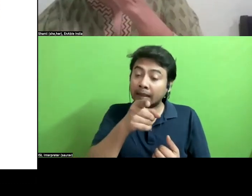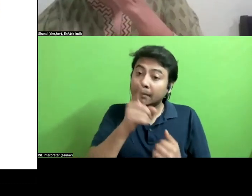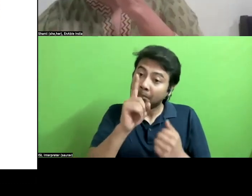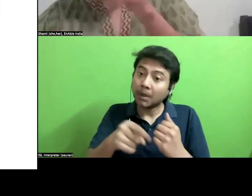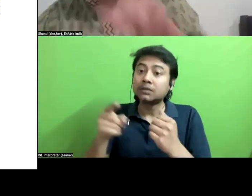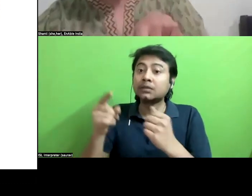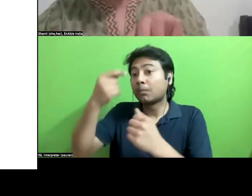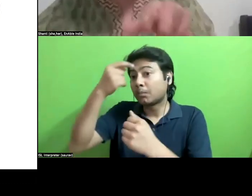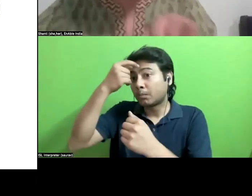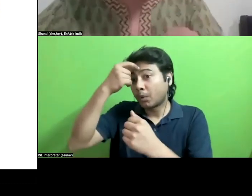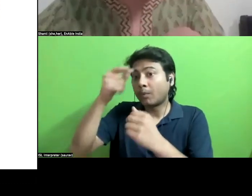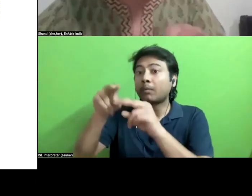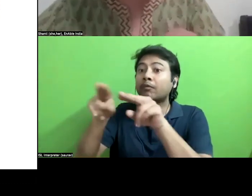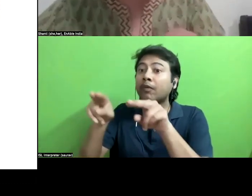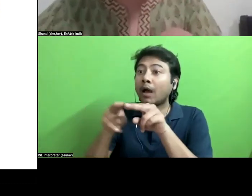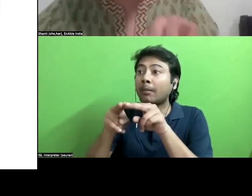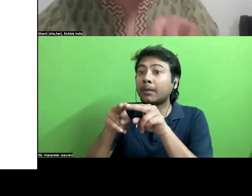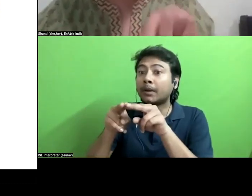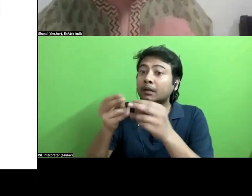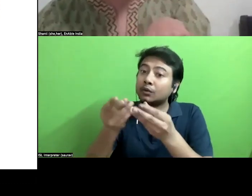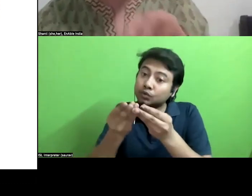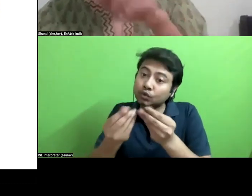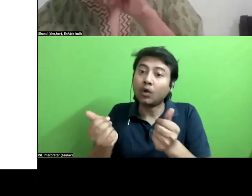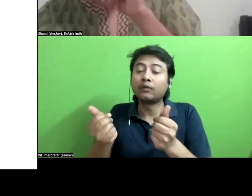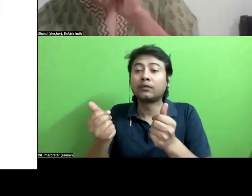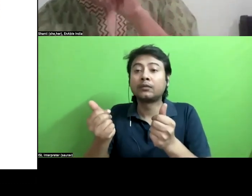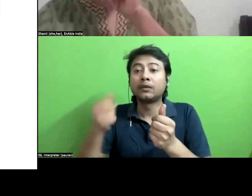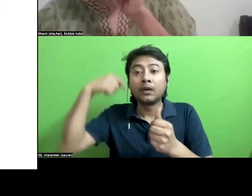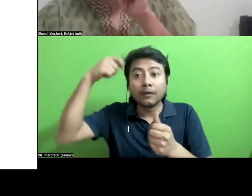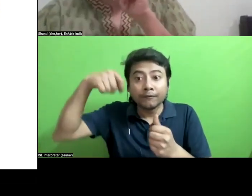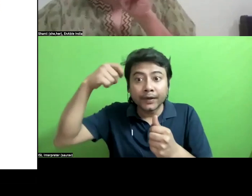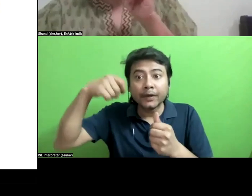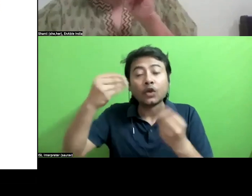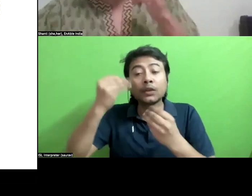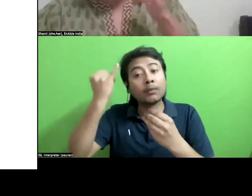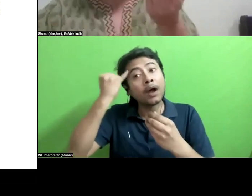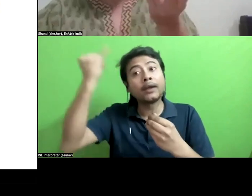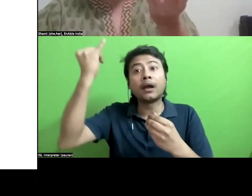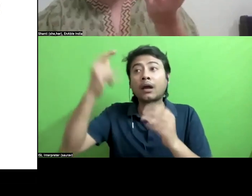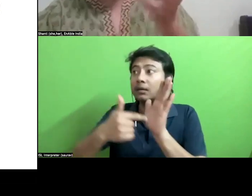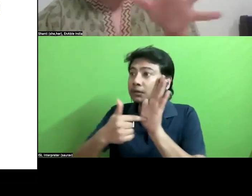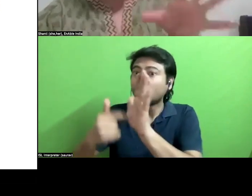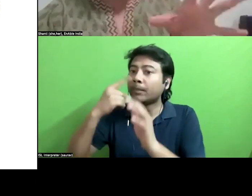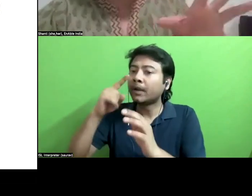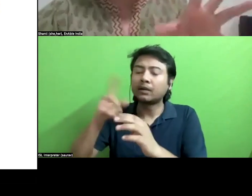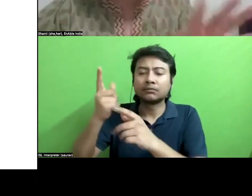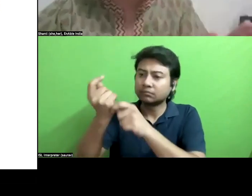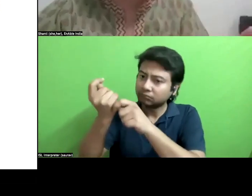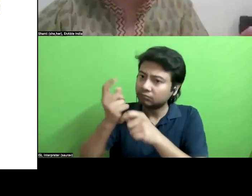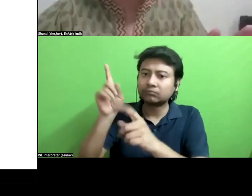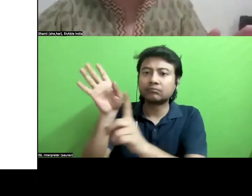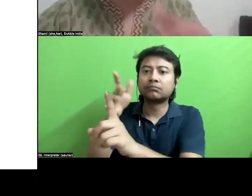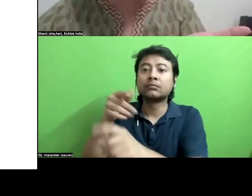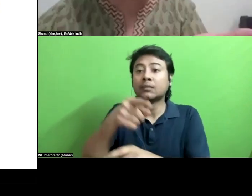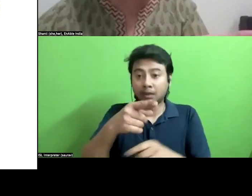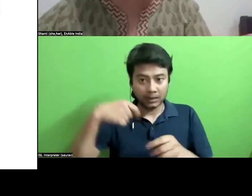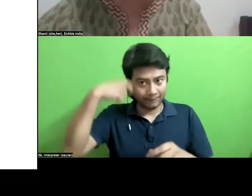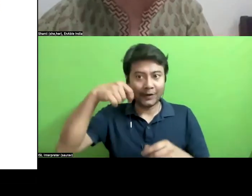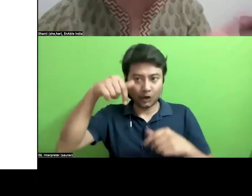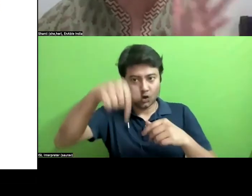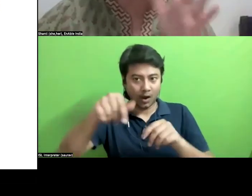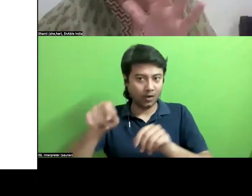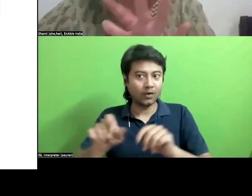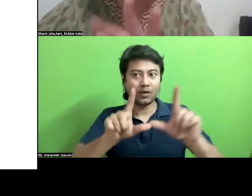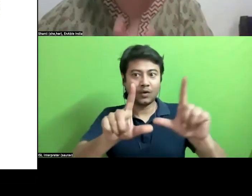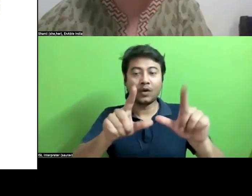show you a video now of the girl in the video. Her parents don't even allow her to do anything, and she could never